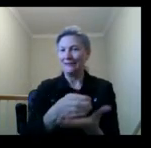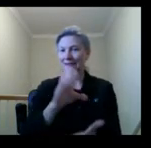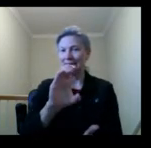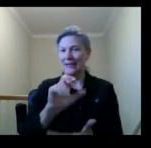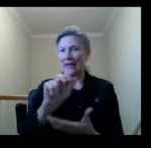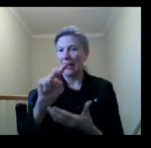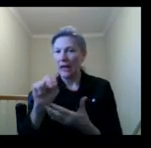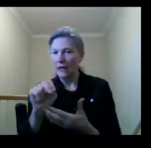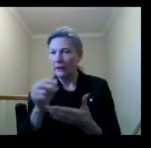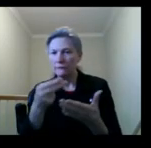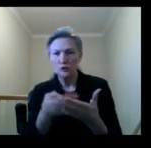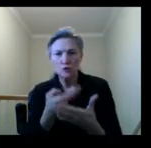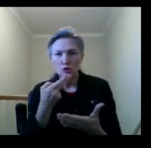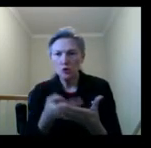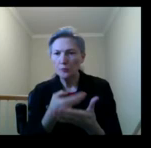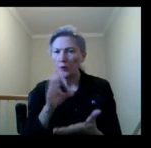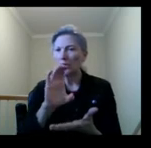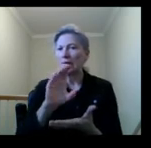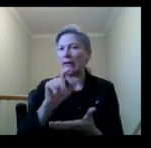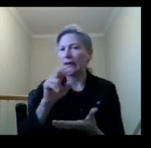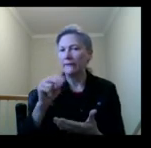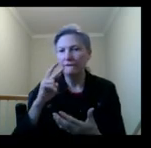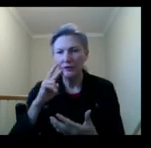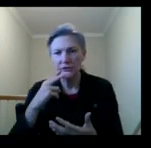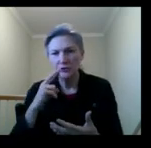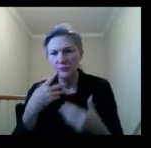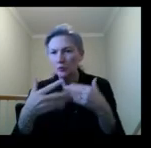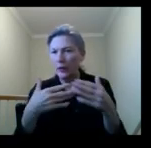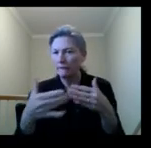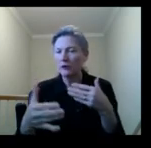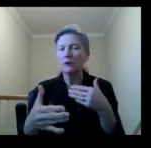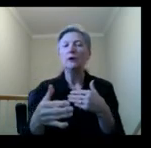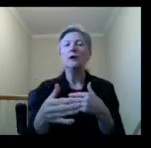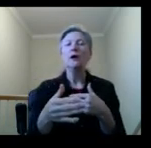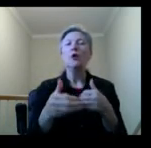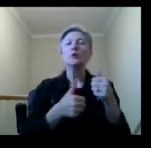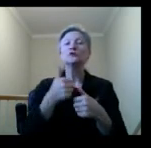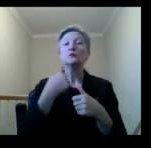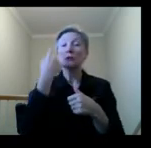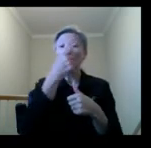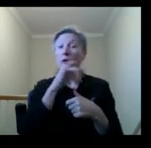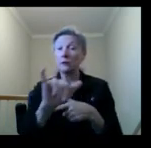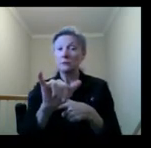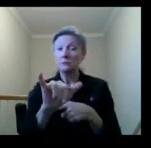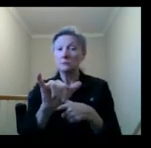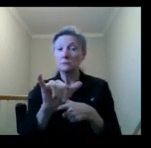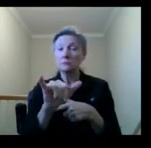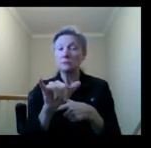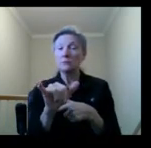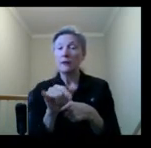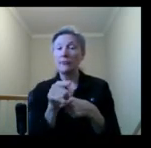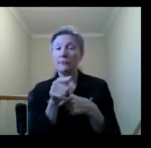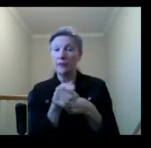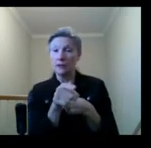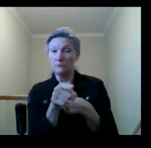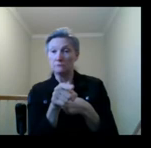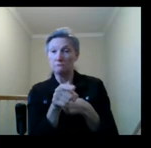soup or a canned good. Which ones look like that? This